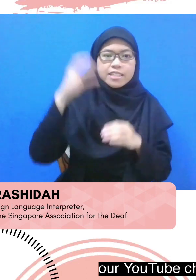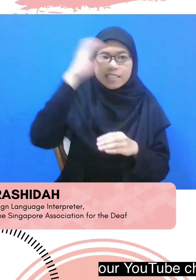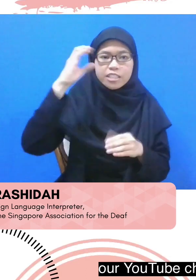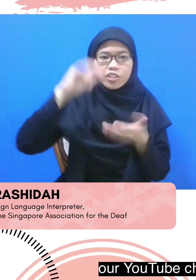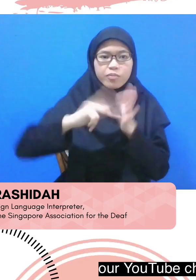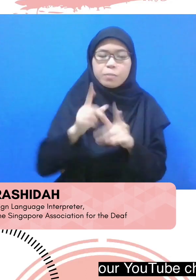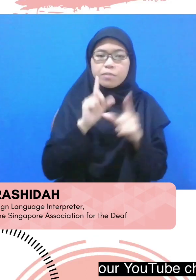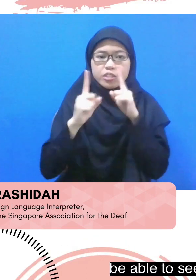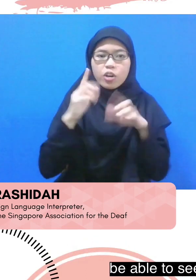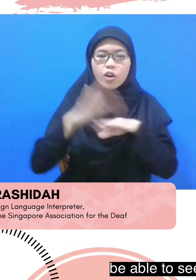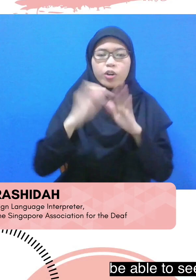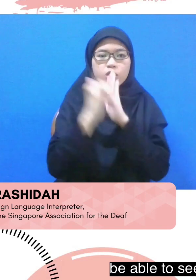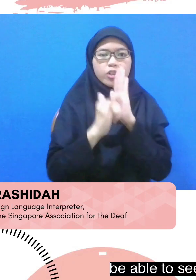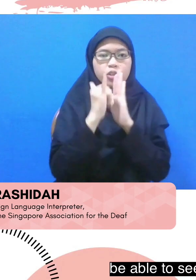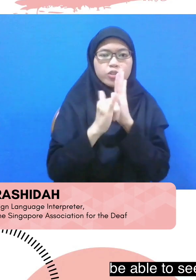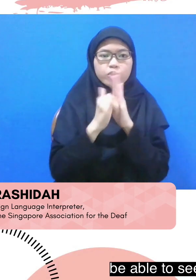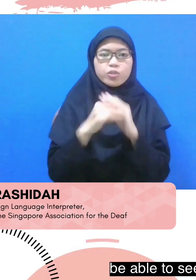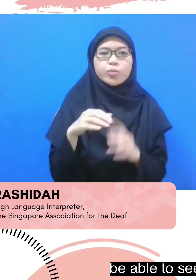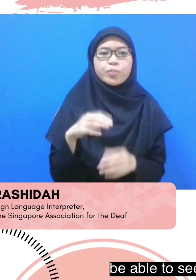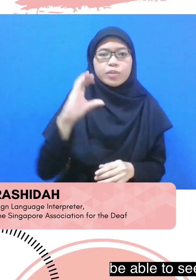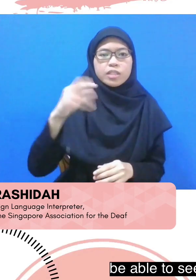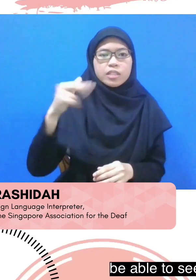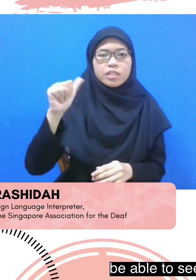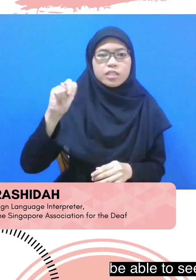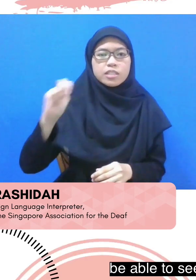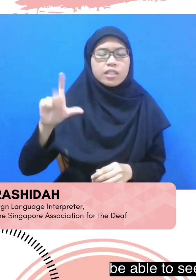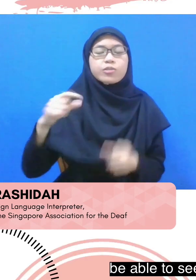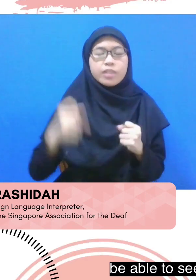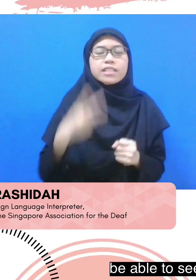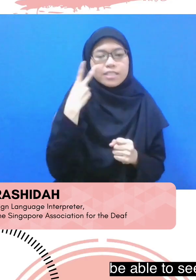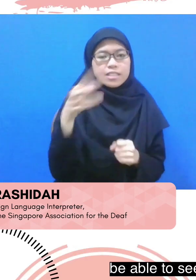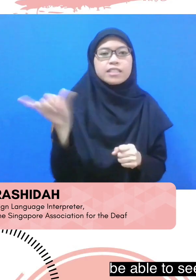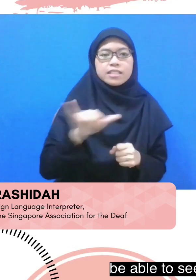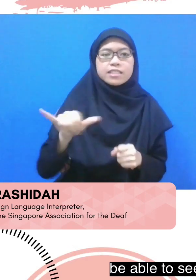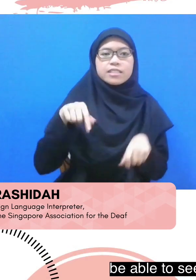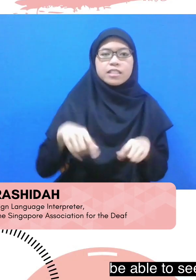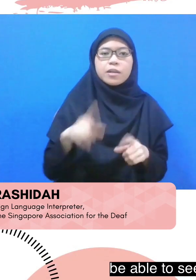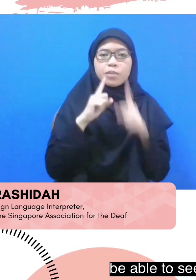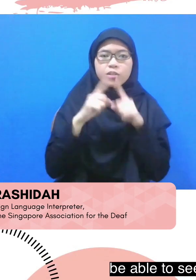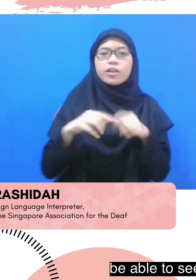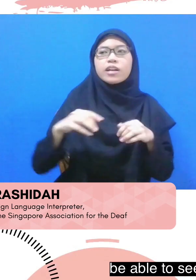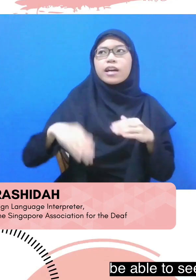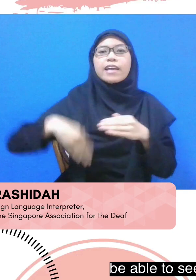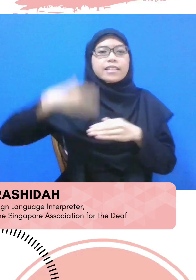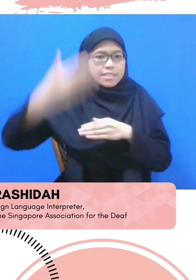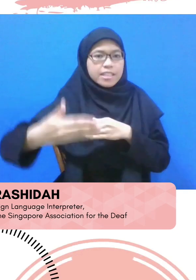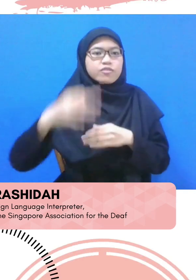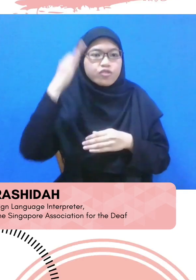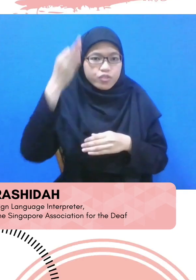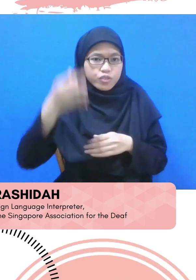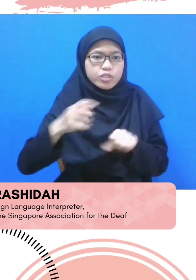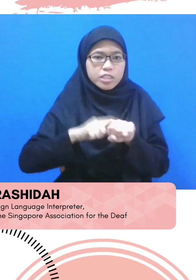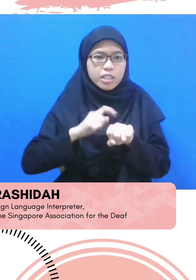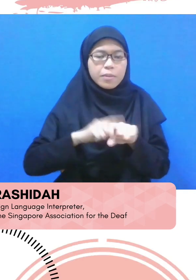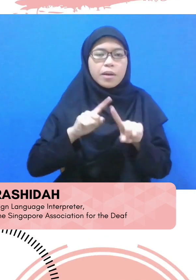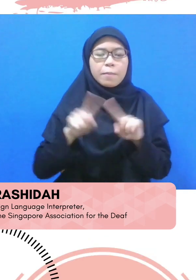you will be able to see this talk as well at a later time. But please do enjoy our